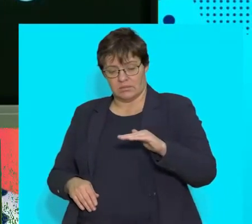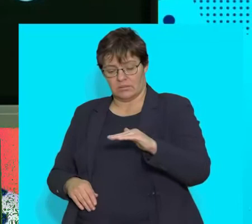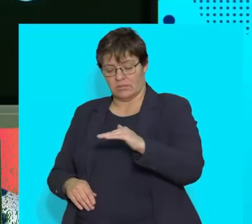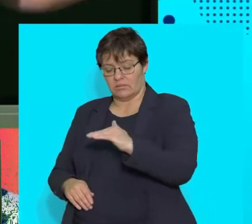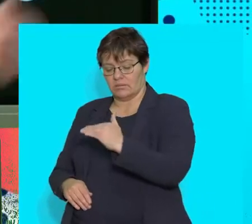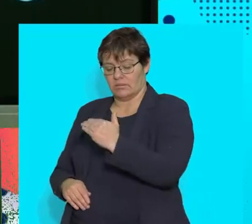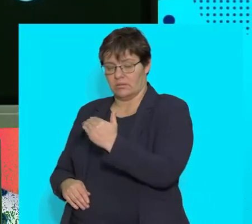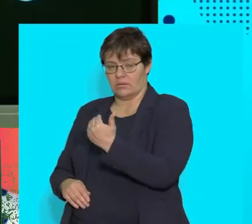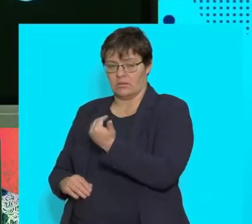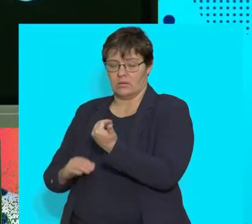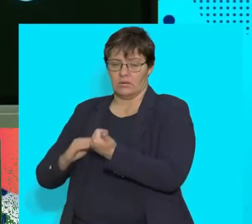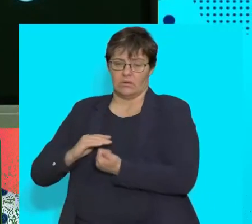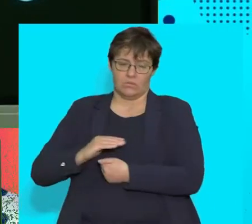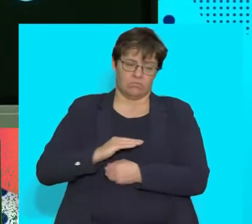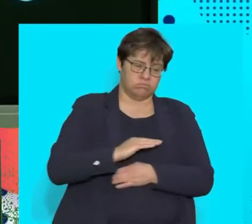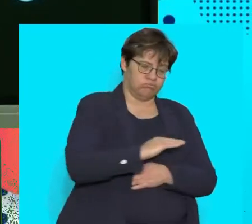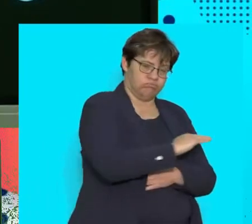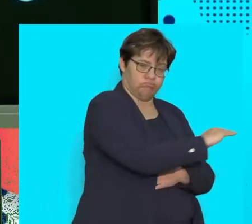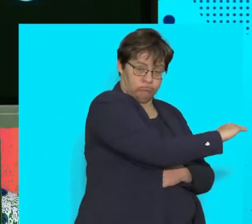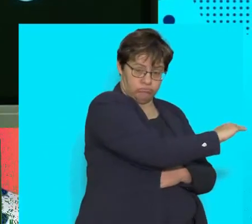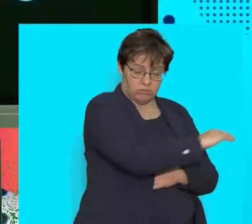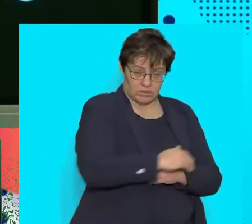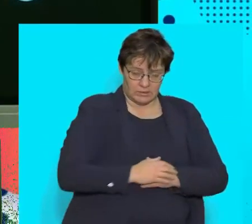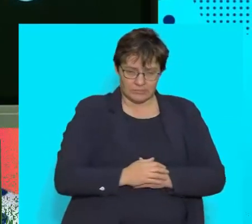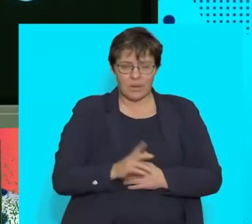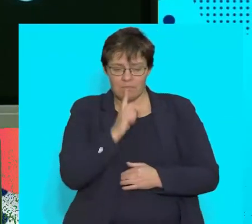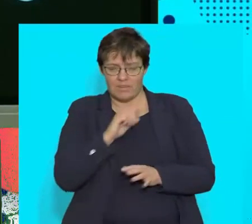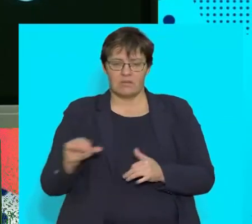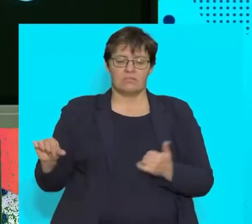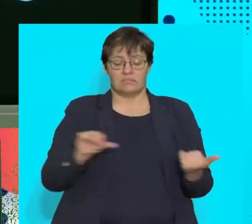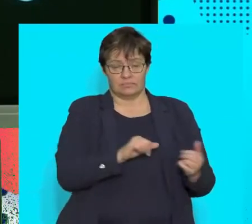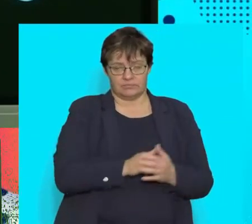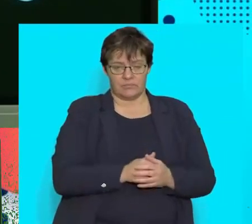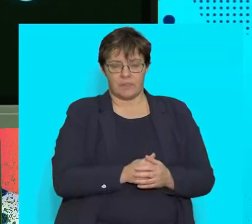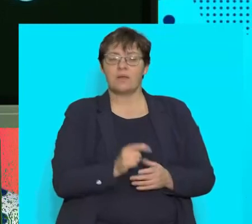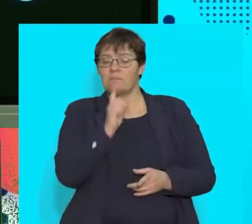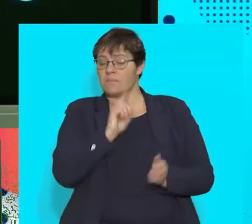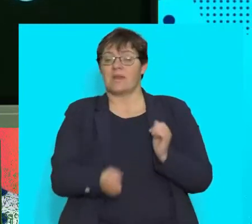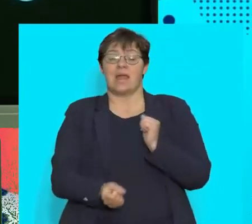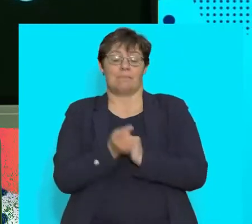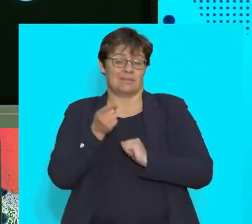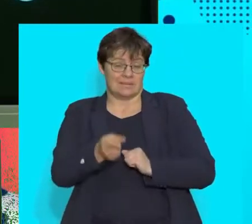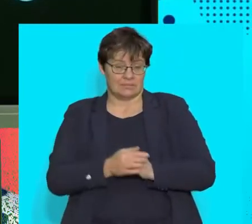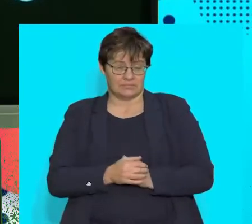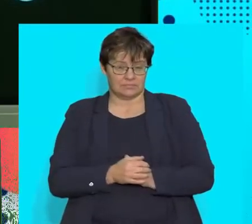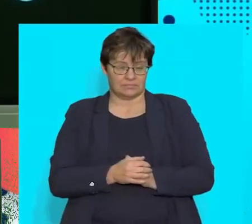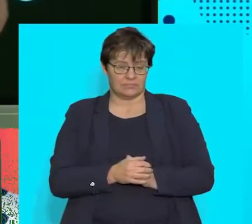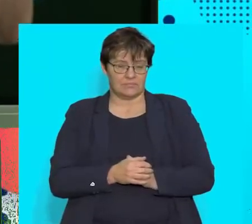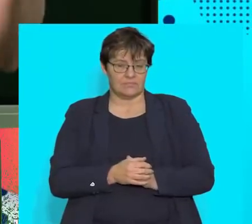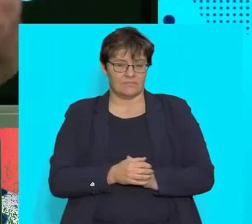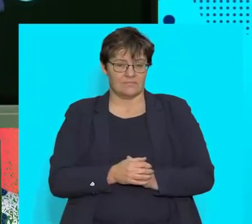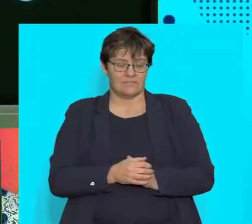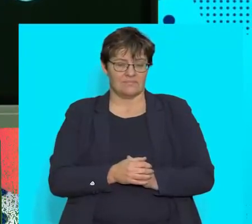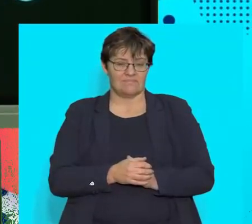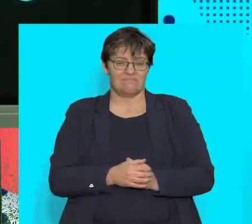opposite direction to what it originally was. So it's kind of reversing. And that's what happens when we cross the axis. Okay, guys, I